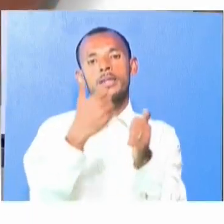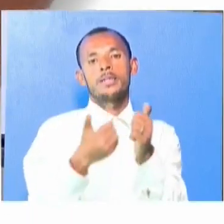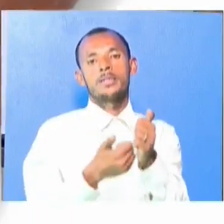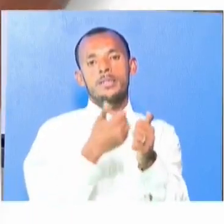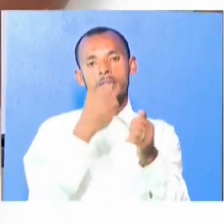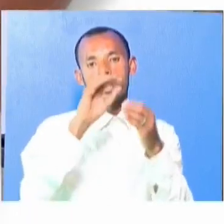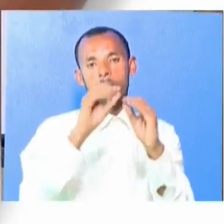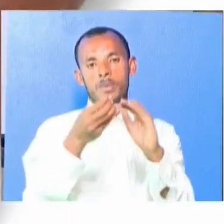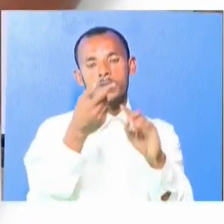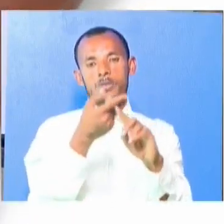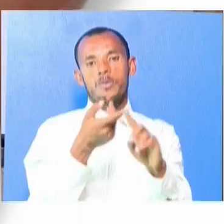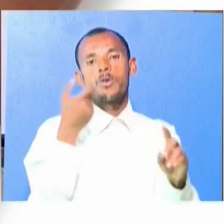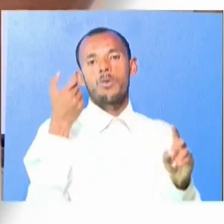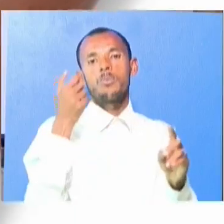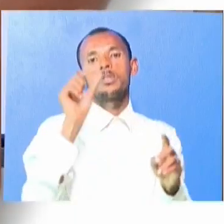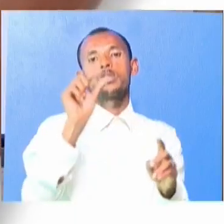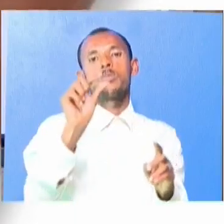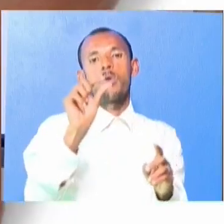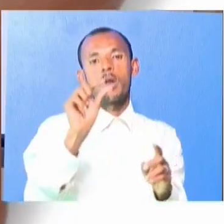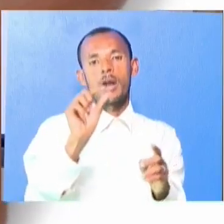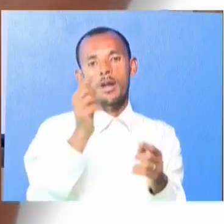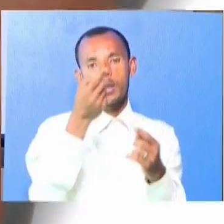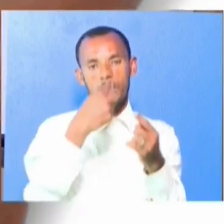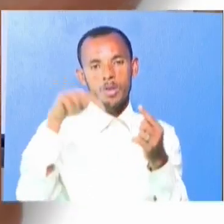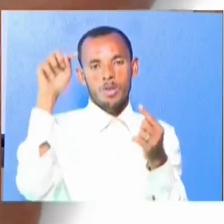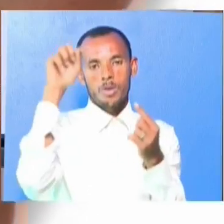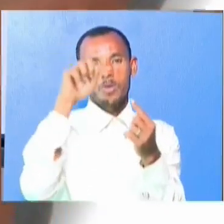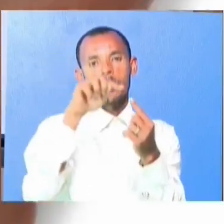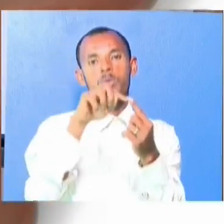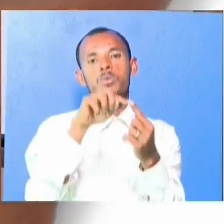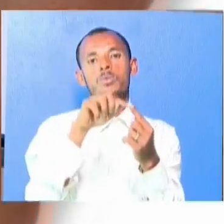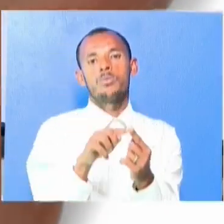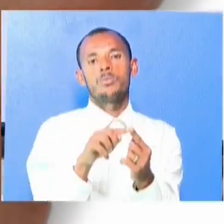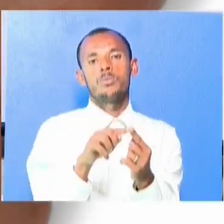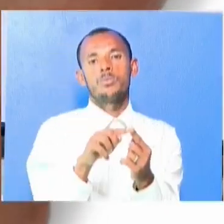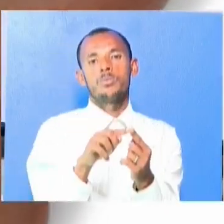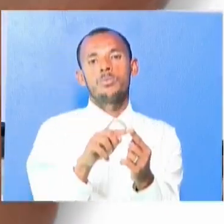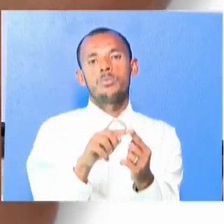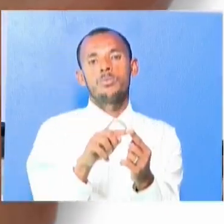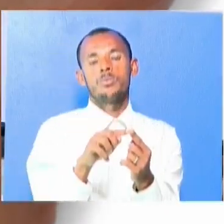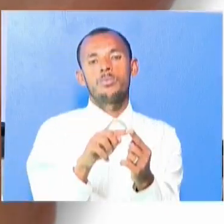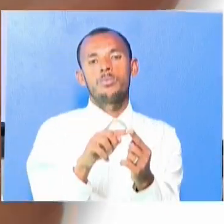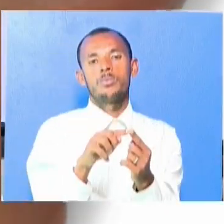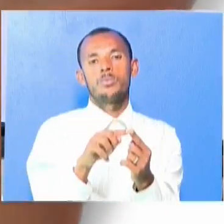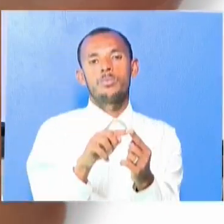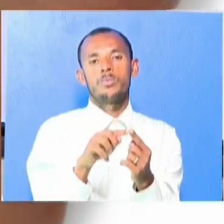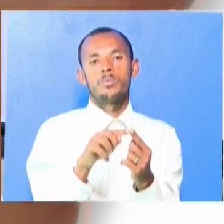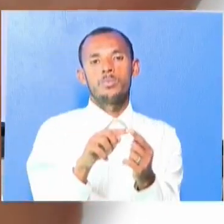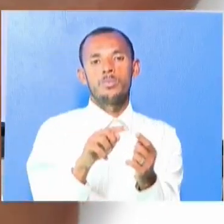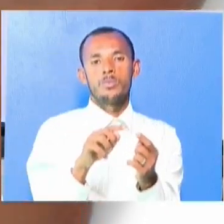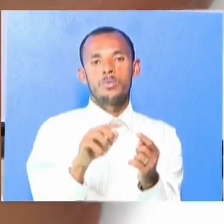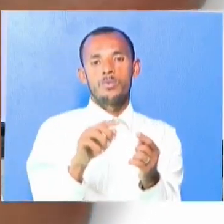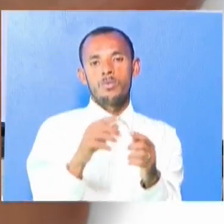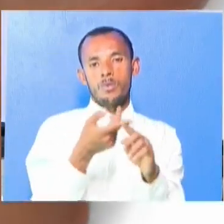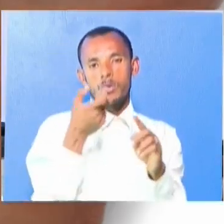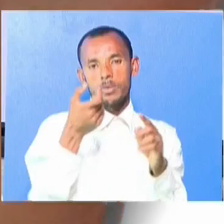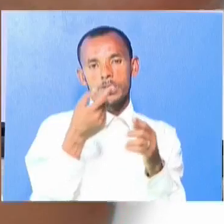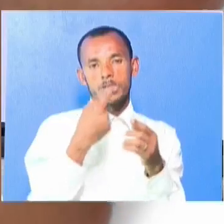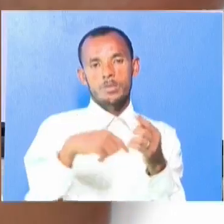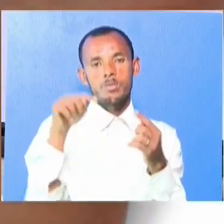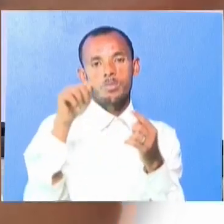from the smaller to from the smallest